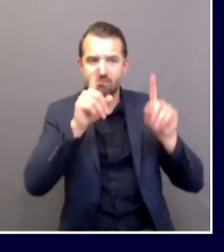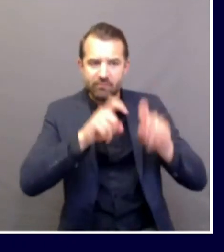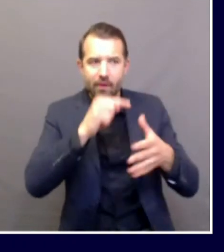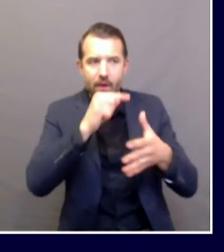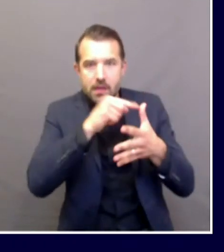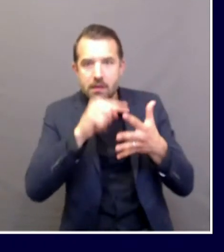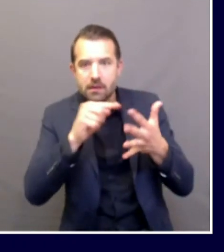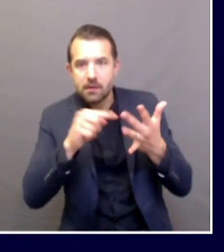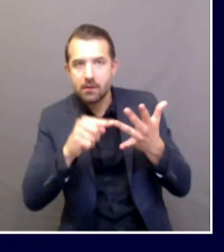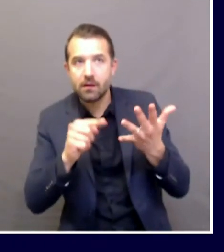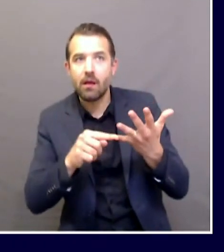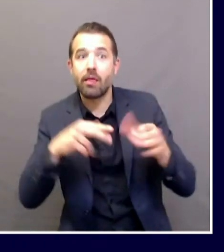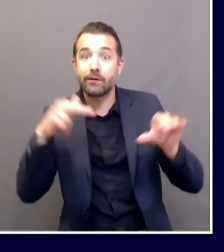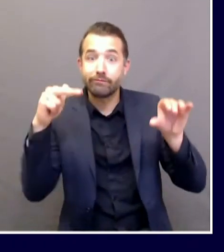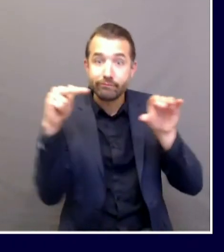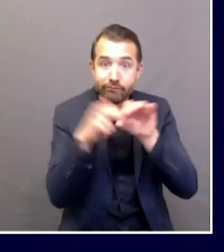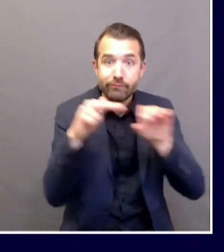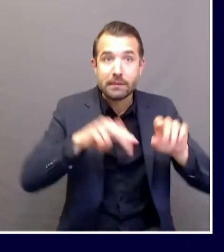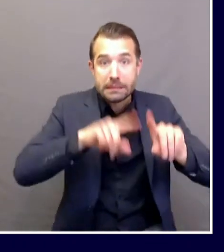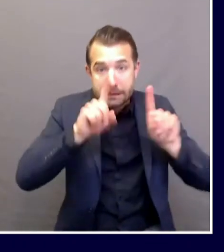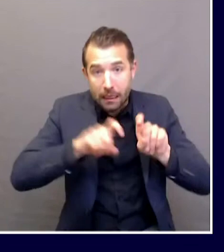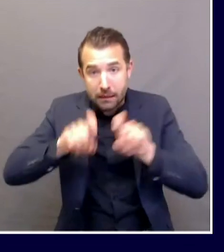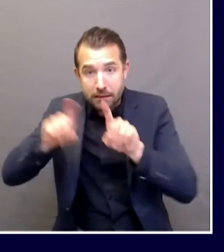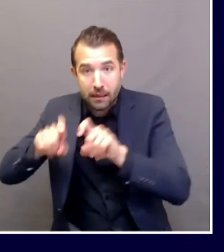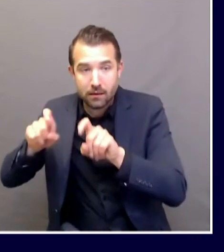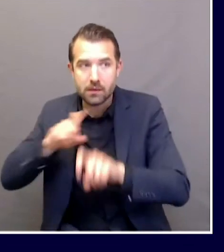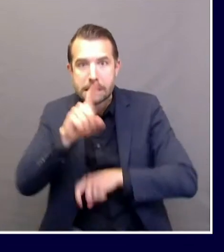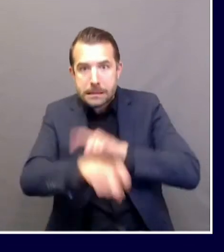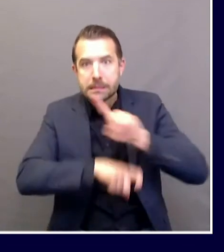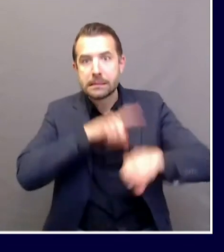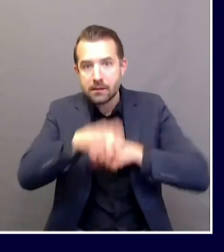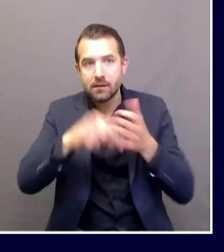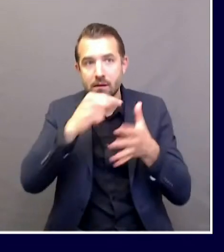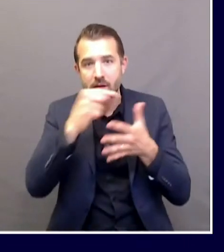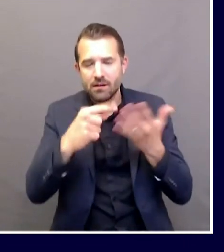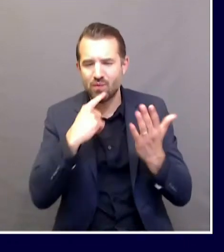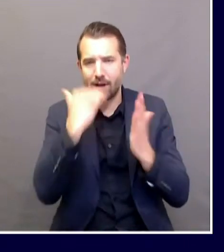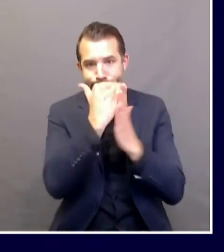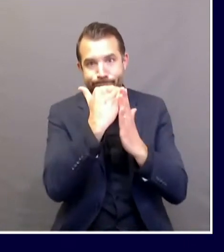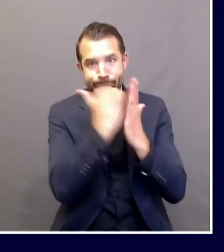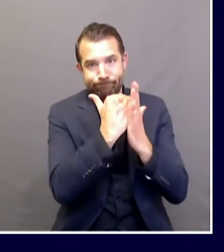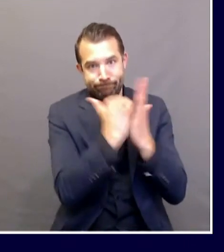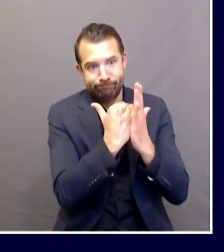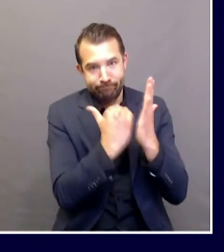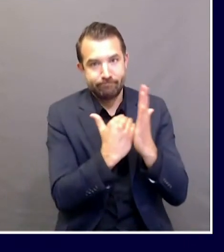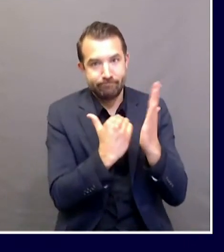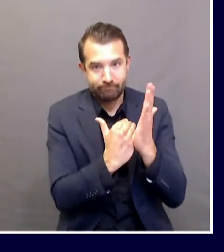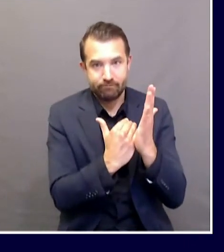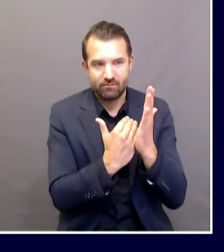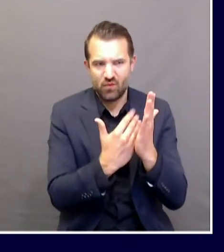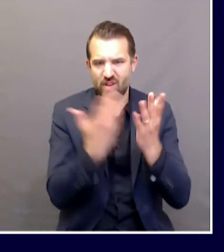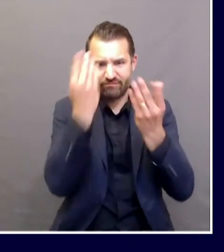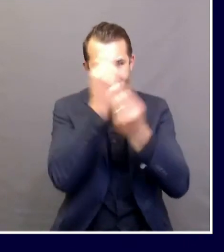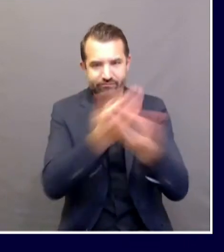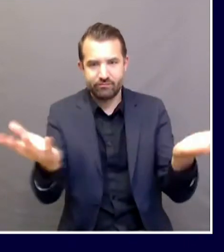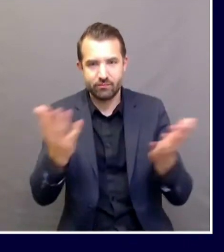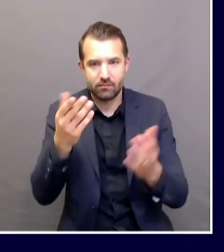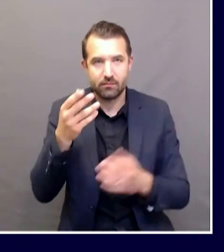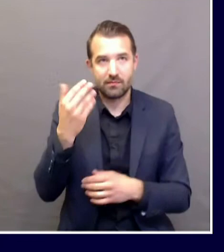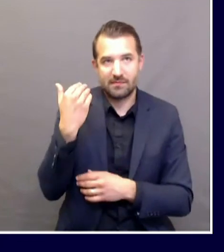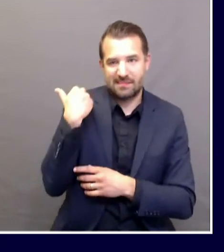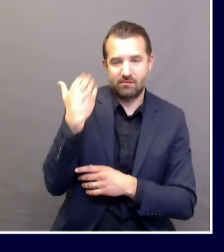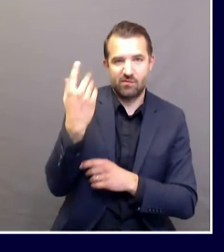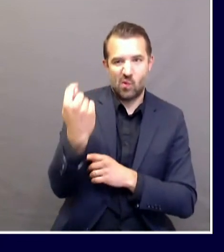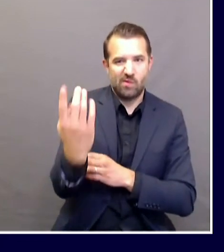what types of questions to ask the patient. That was one of the first things we did Tuesday late morning, just a couple of hours after we learned about